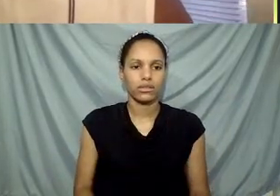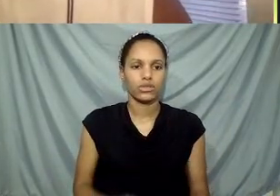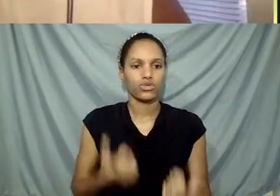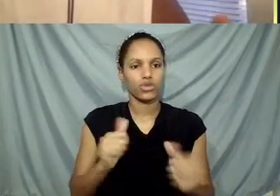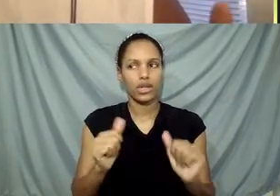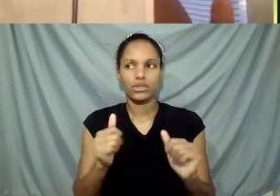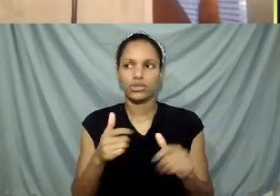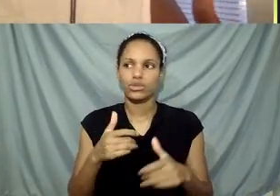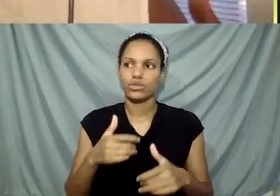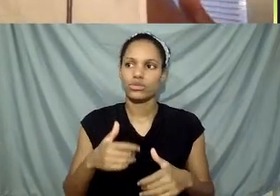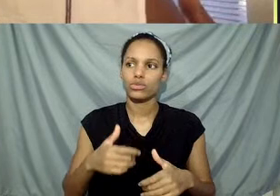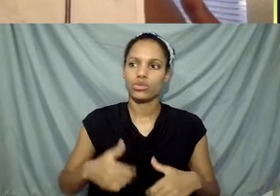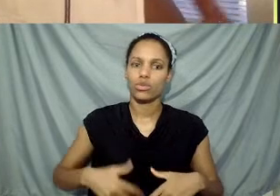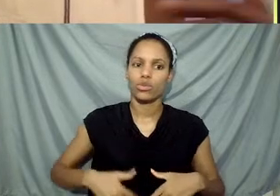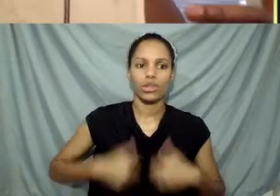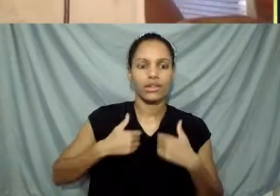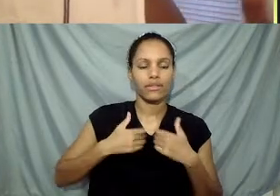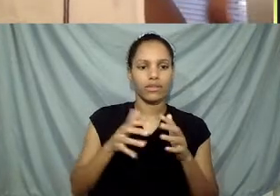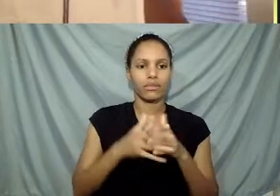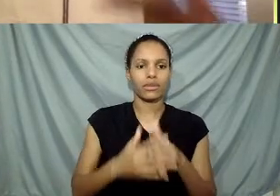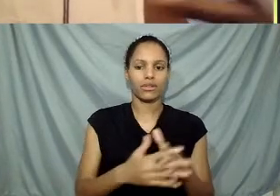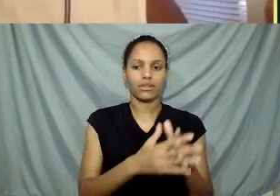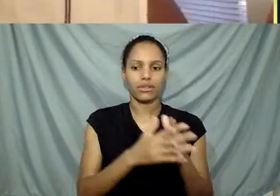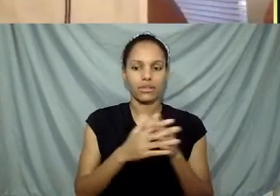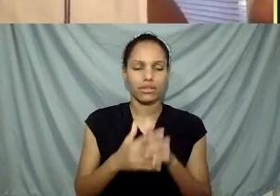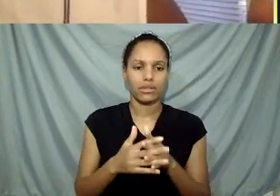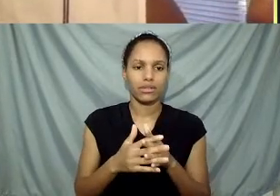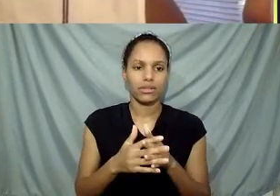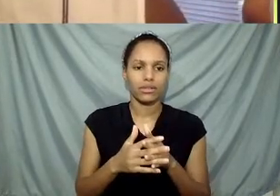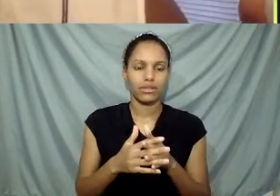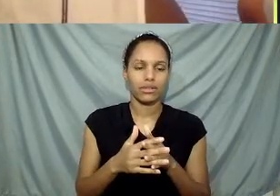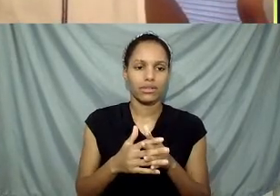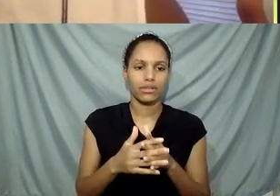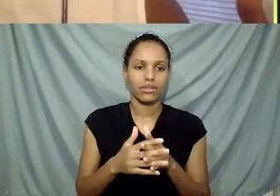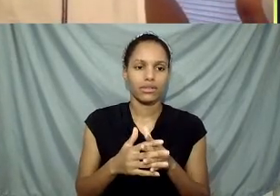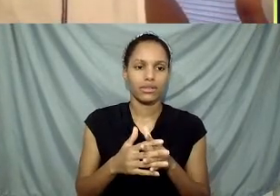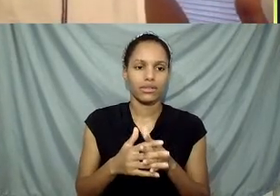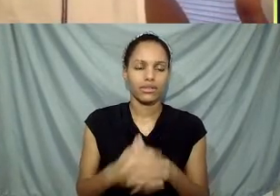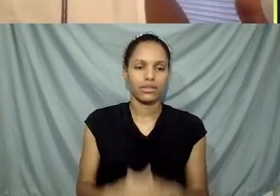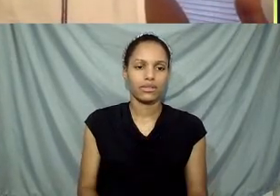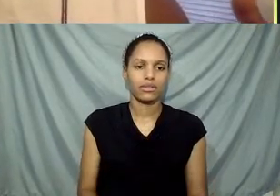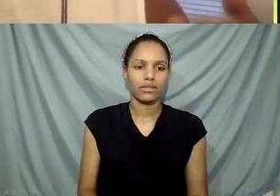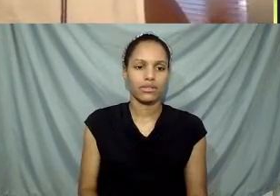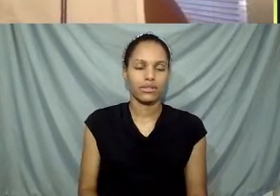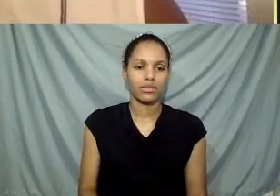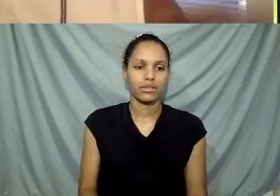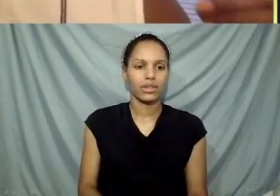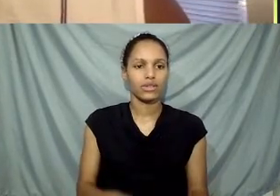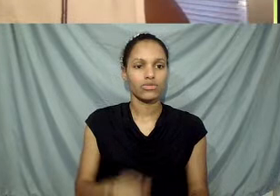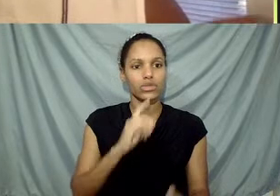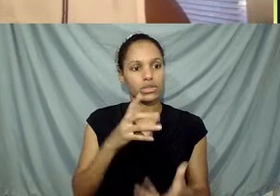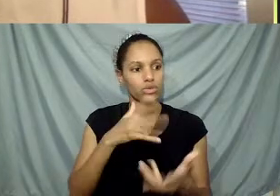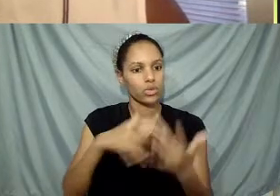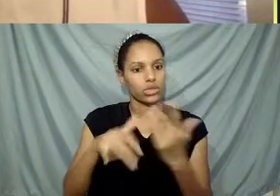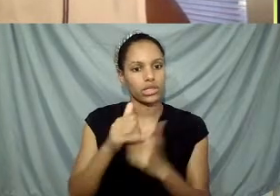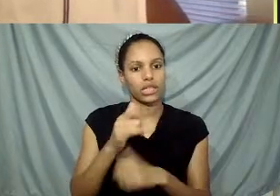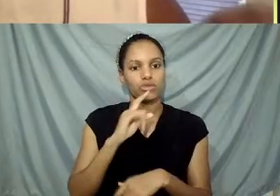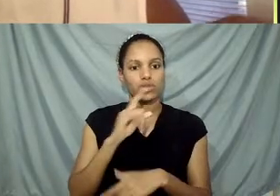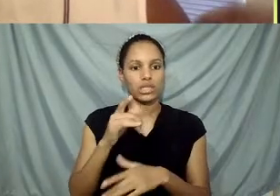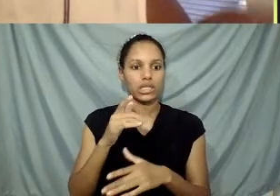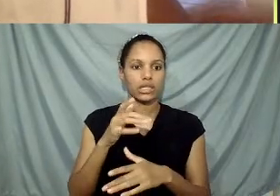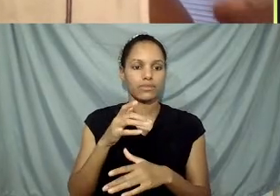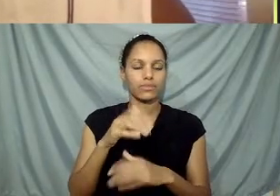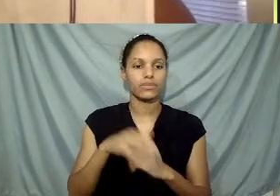America. So we're conditioned to and socialized to behave or align ourselves